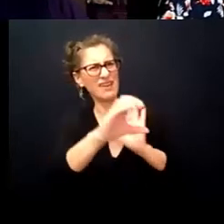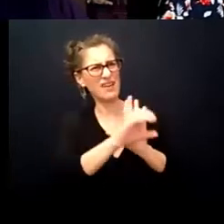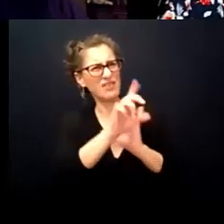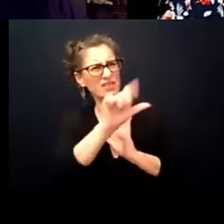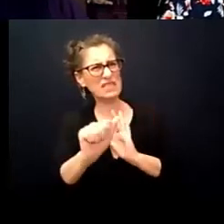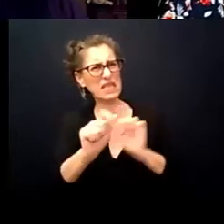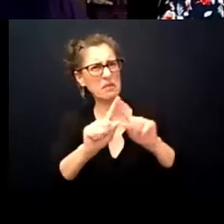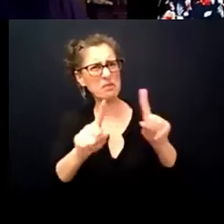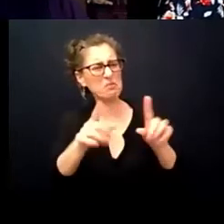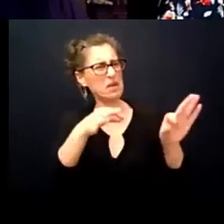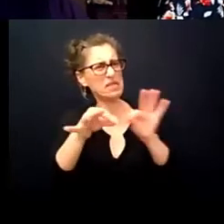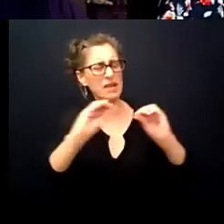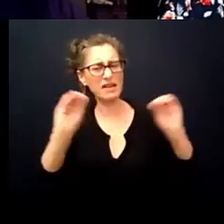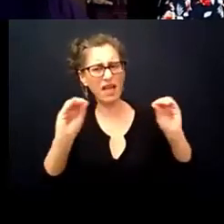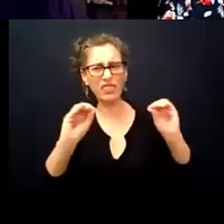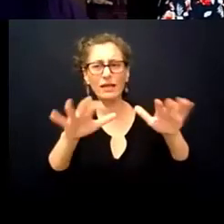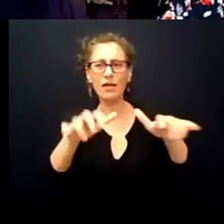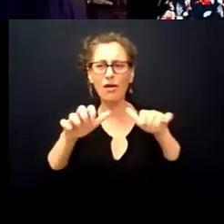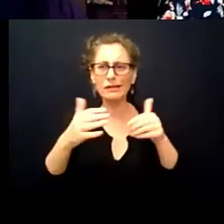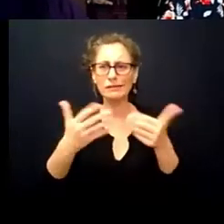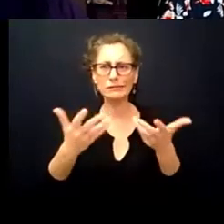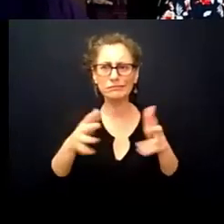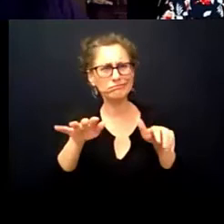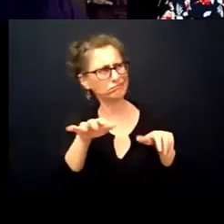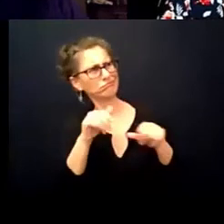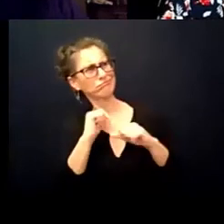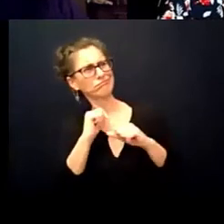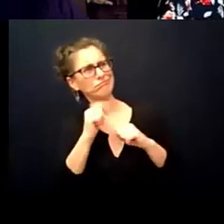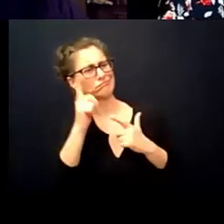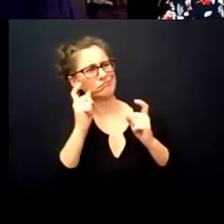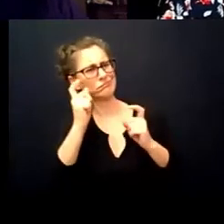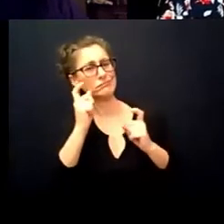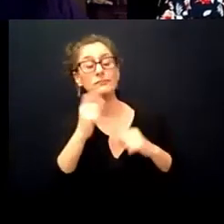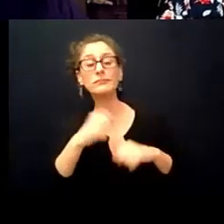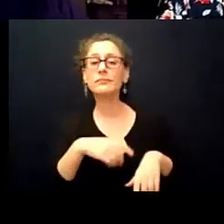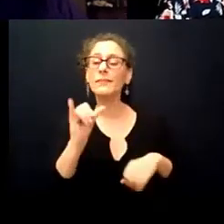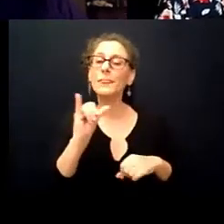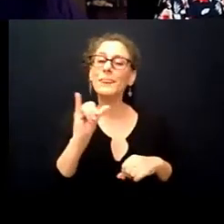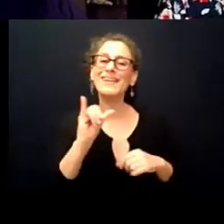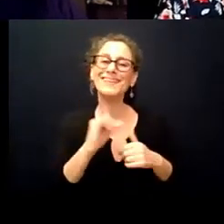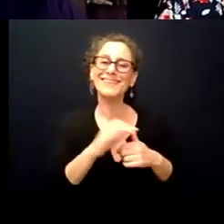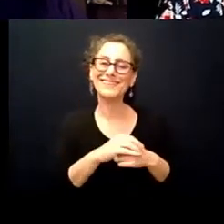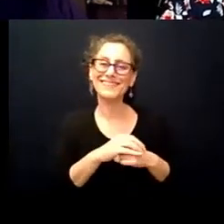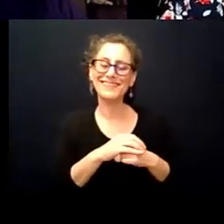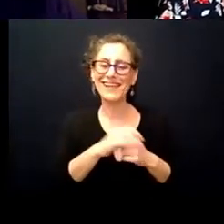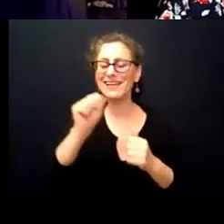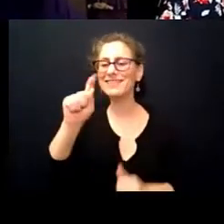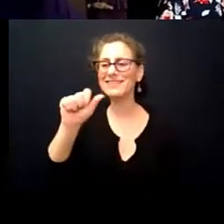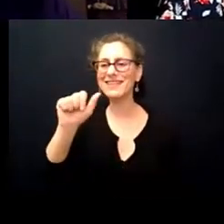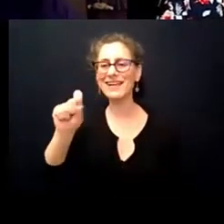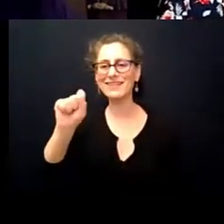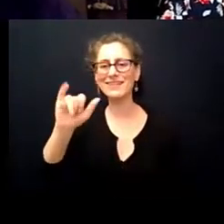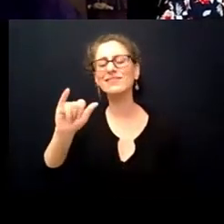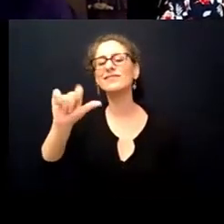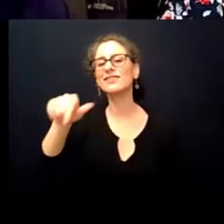It would throw the audience off. It's kind of like, this is in Stanislavski, Lawrence,